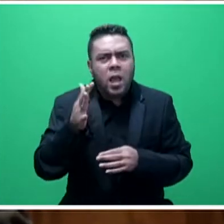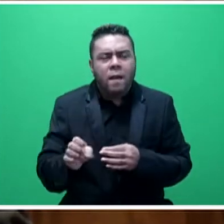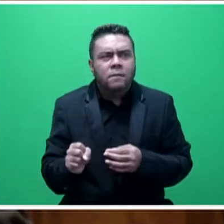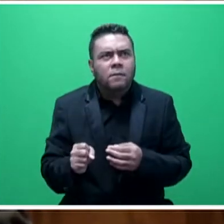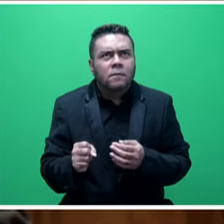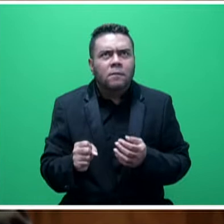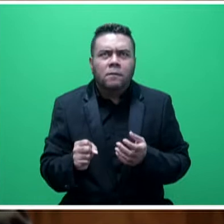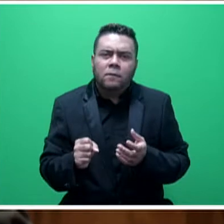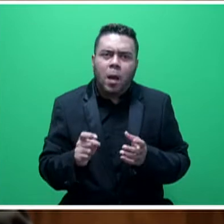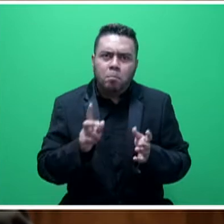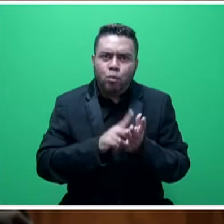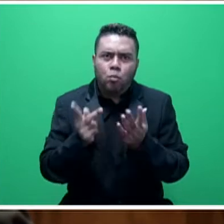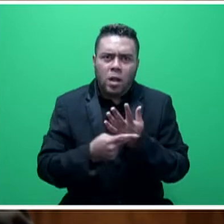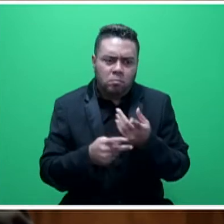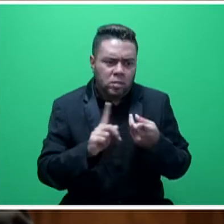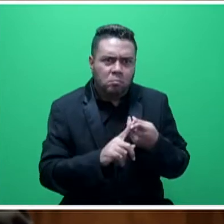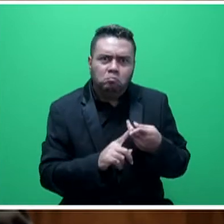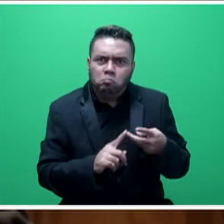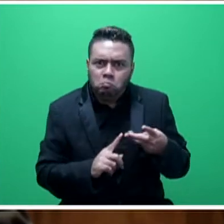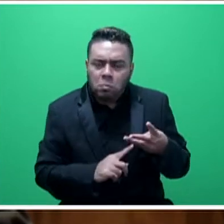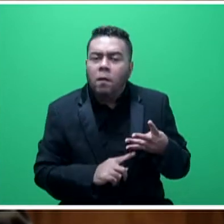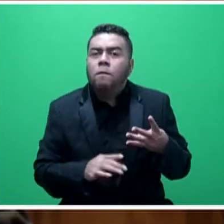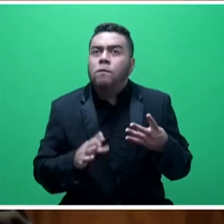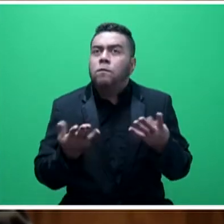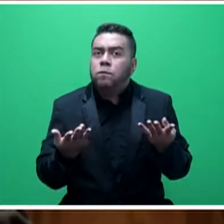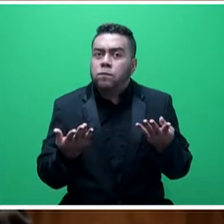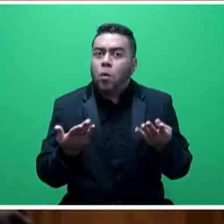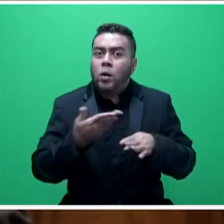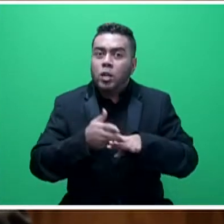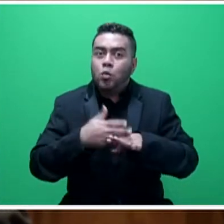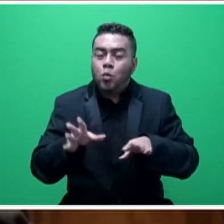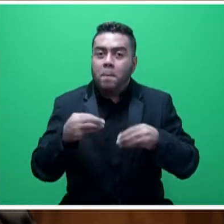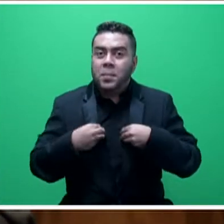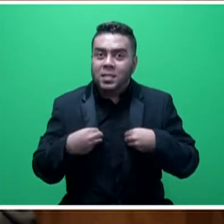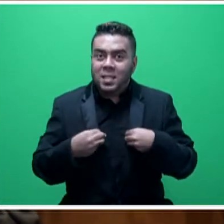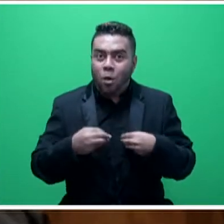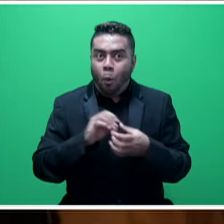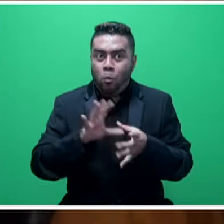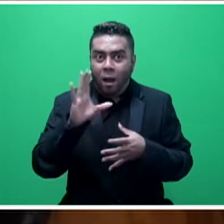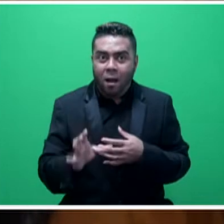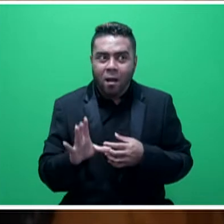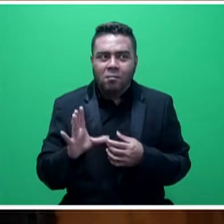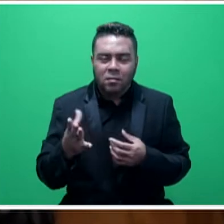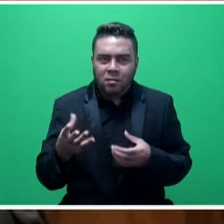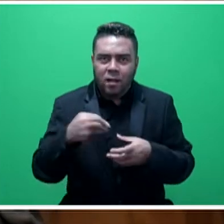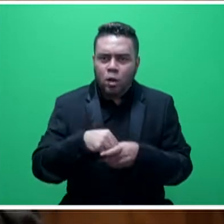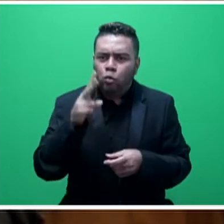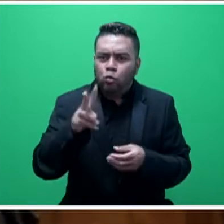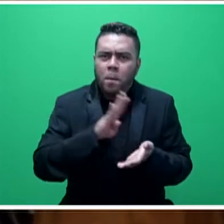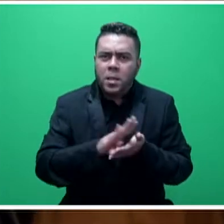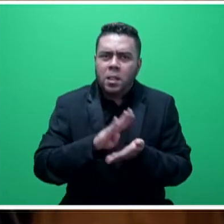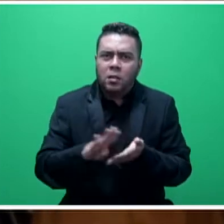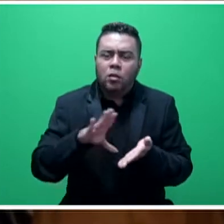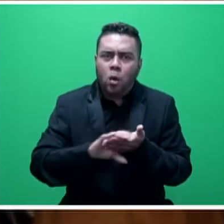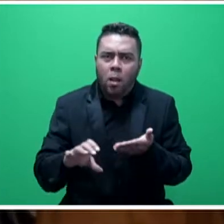scheme, which assists budding new Fijian businesses and women. Mr. Speaker, say the Fijian government announced a $2 billion government stimulus package,